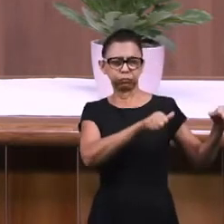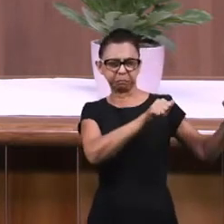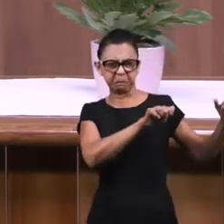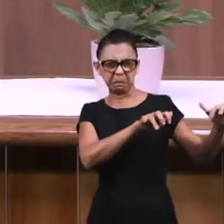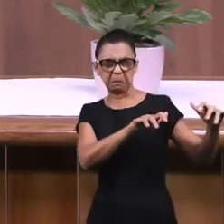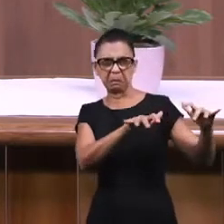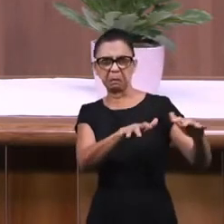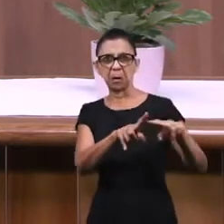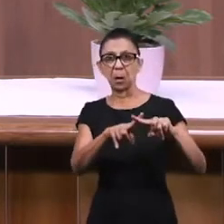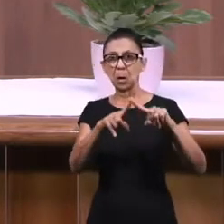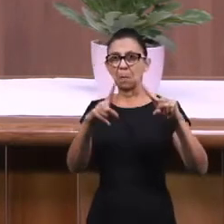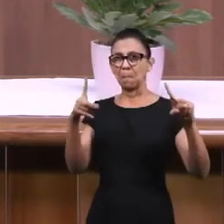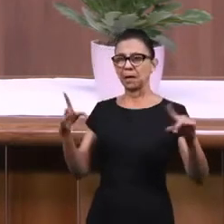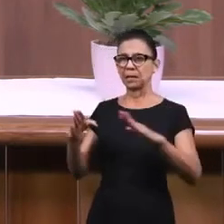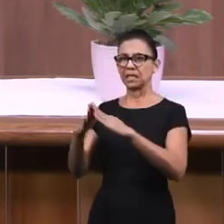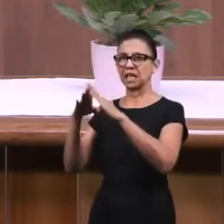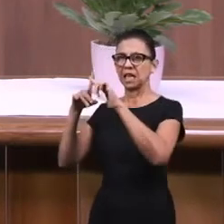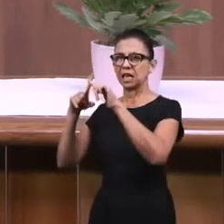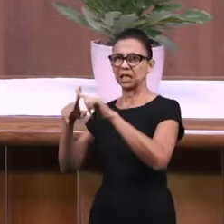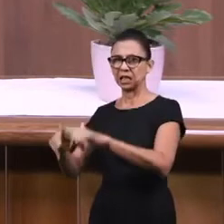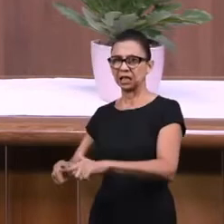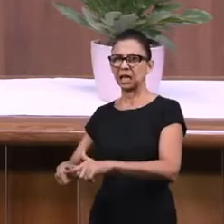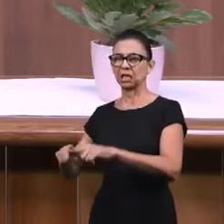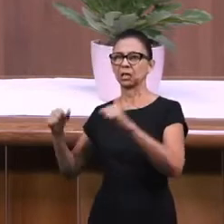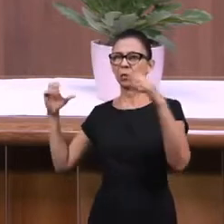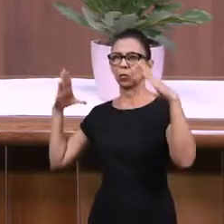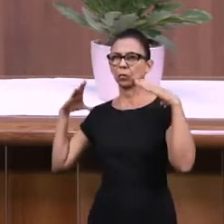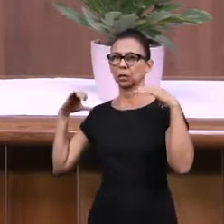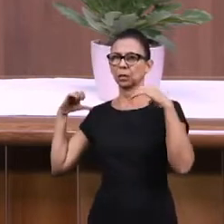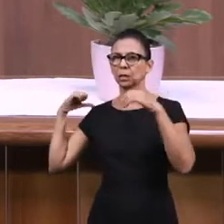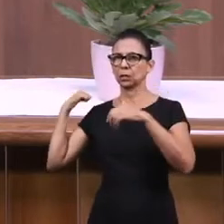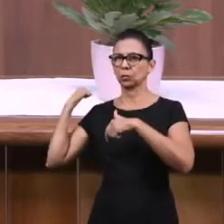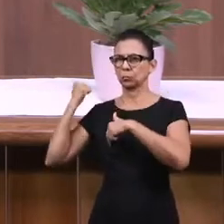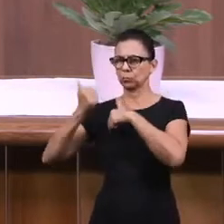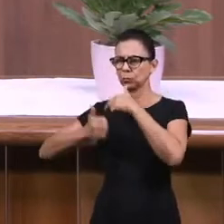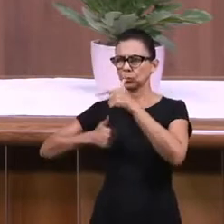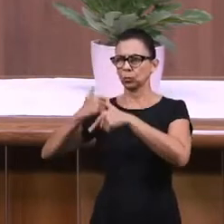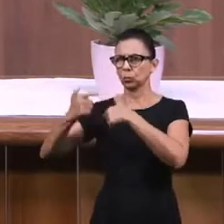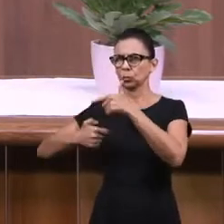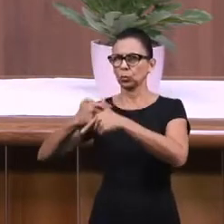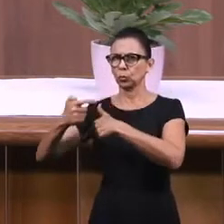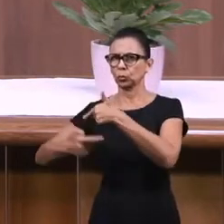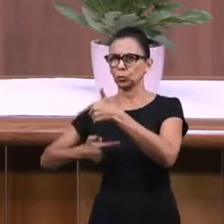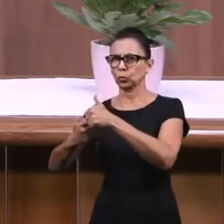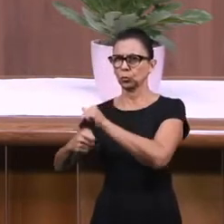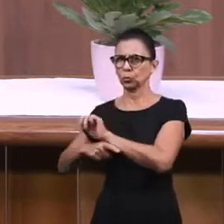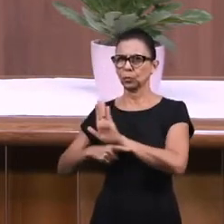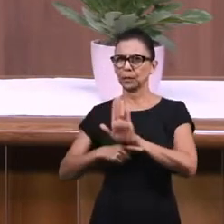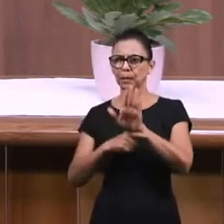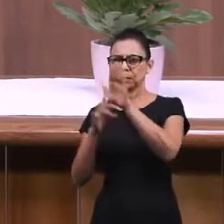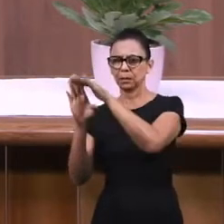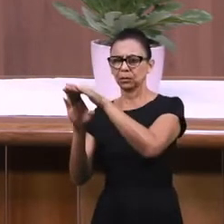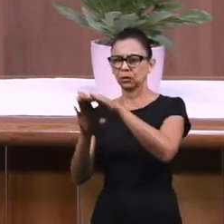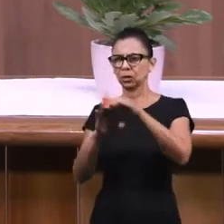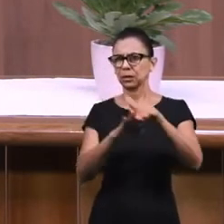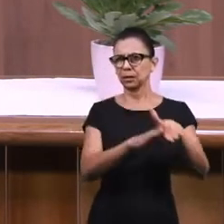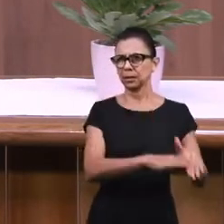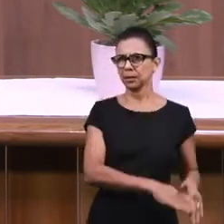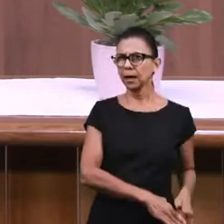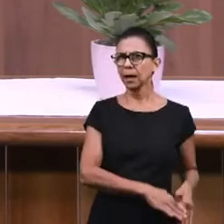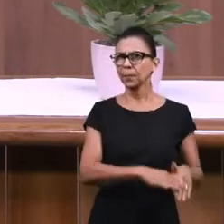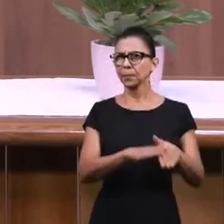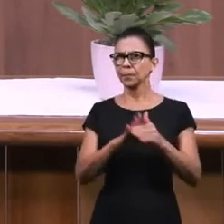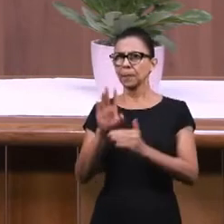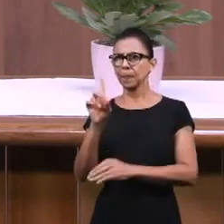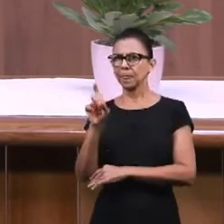so that the church may win, so that the servants of the Lord may win. Daniel was spared from the cove of lions. His